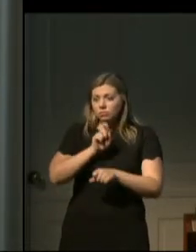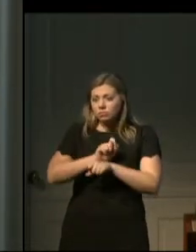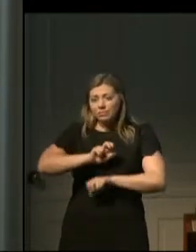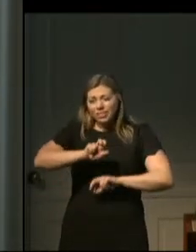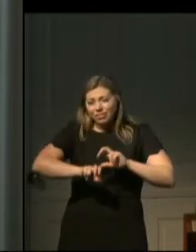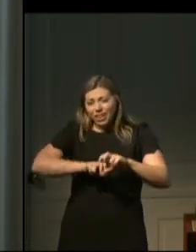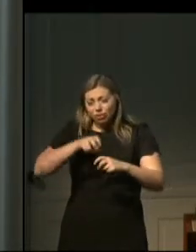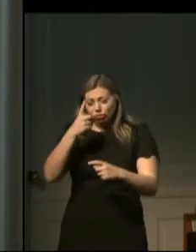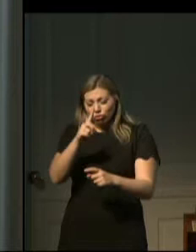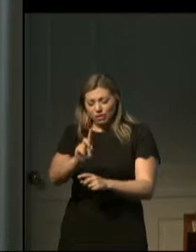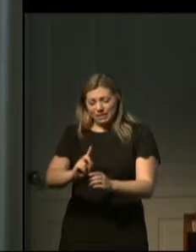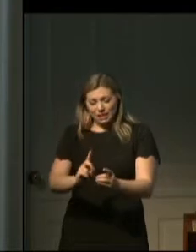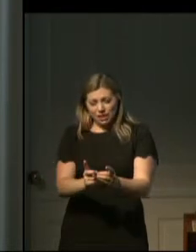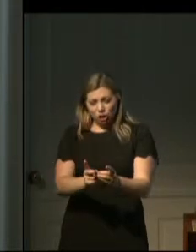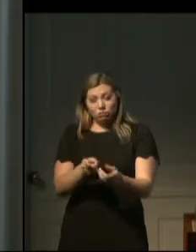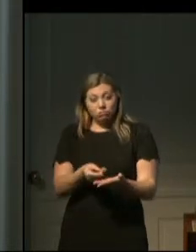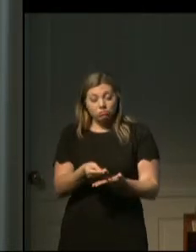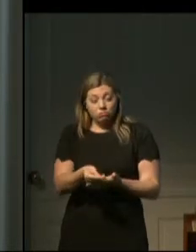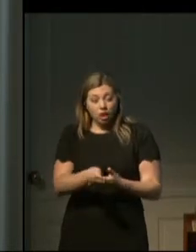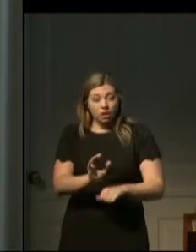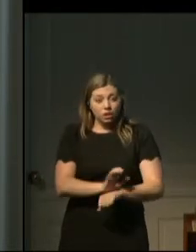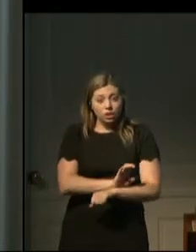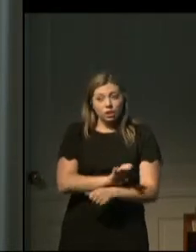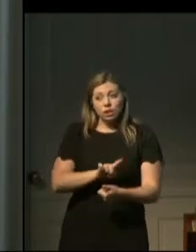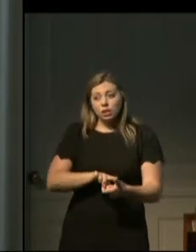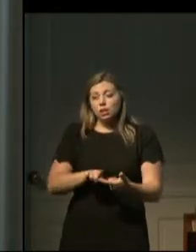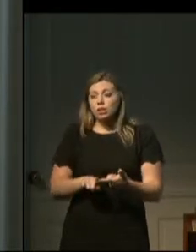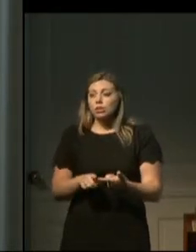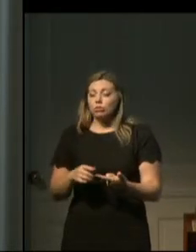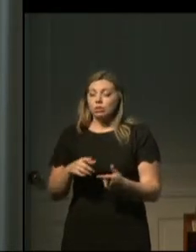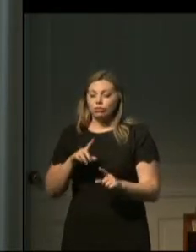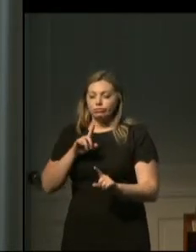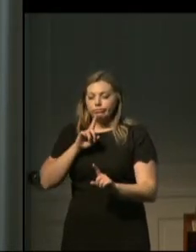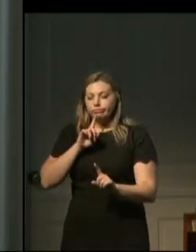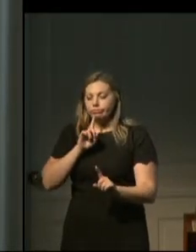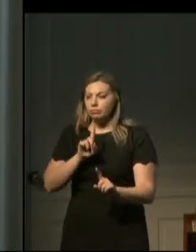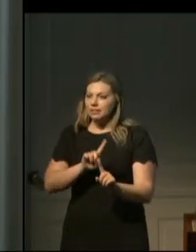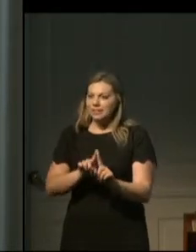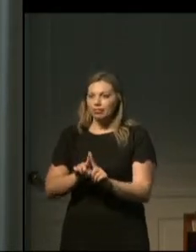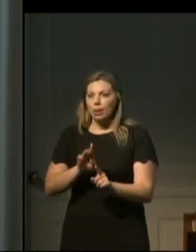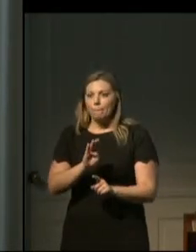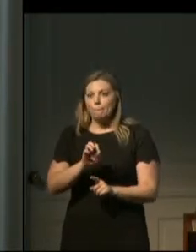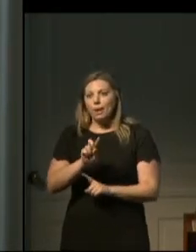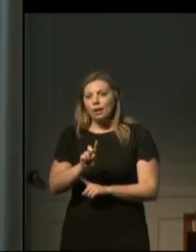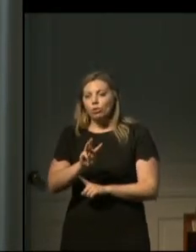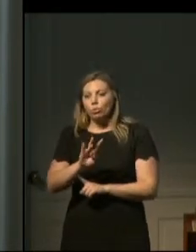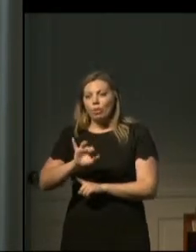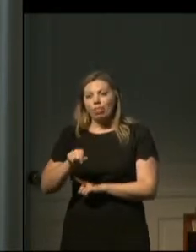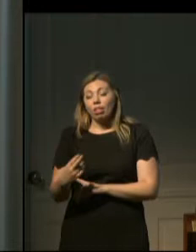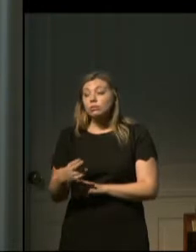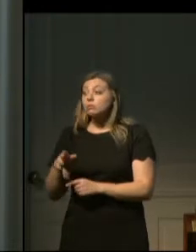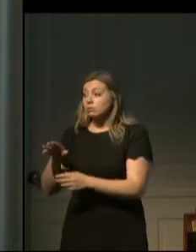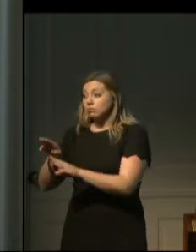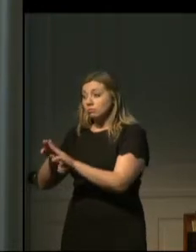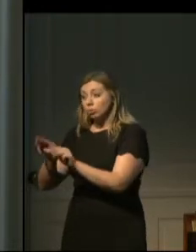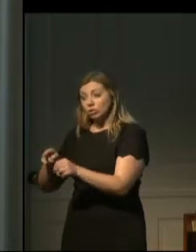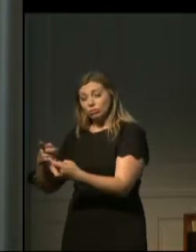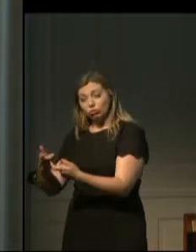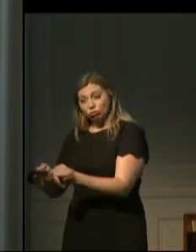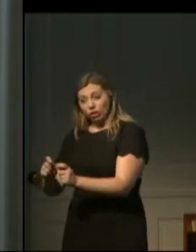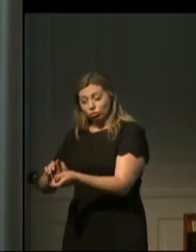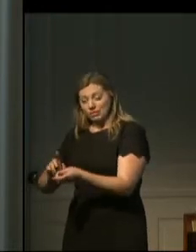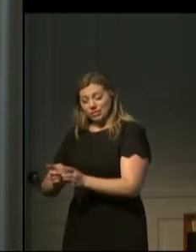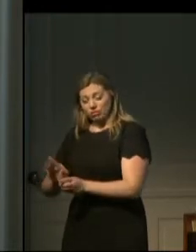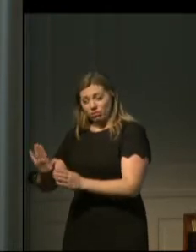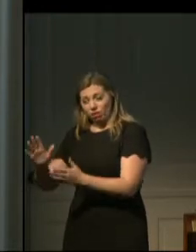in digitization, buying computers, bandwidth. Museums are making a tremendous investment digitizing their collections. And so